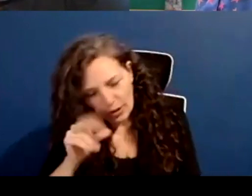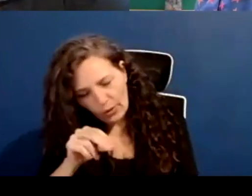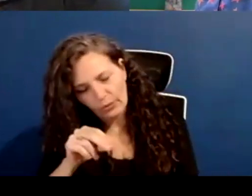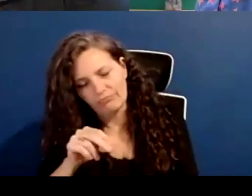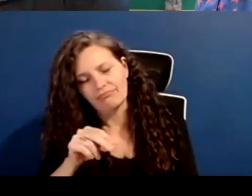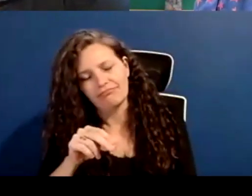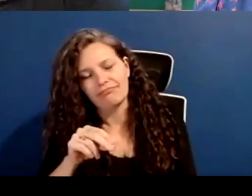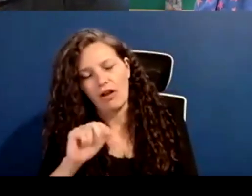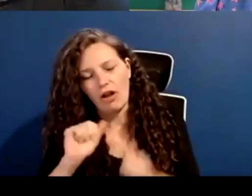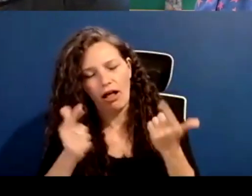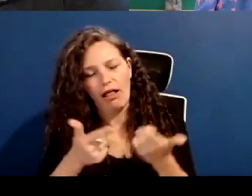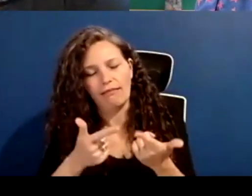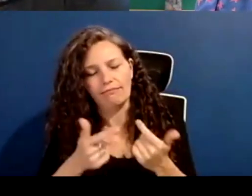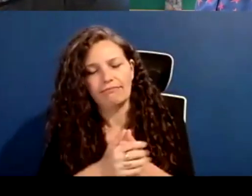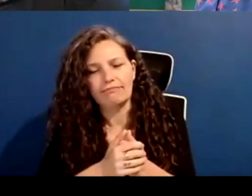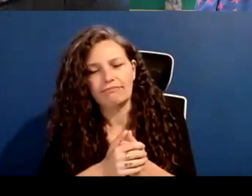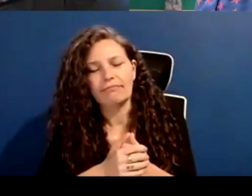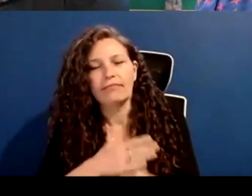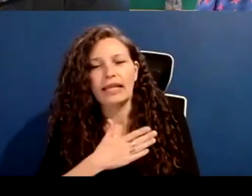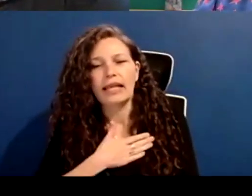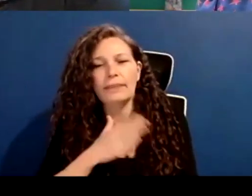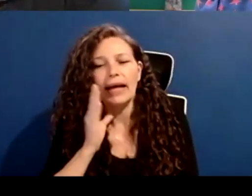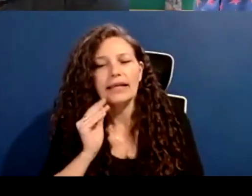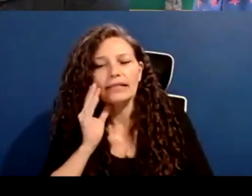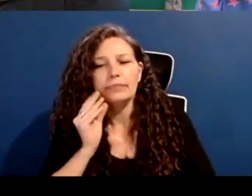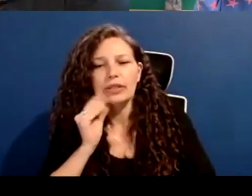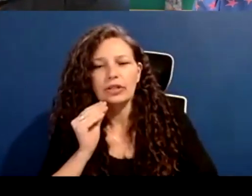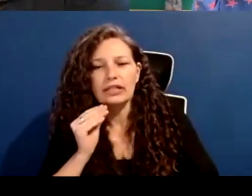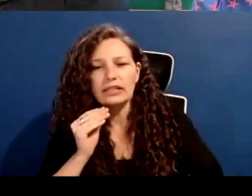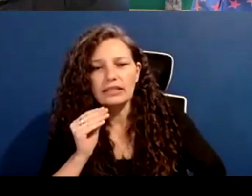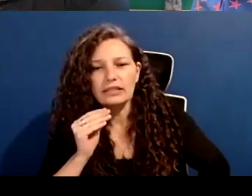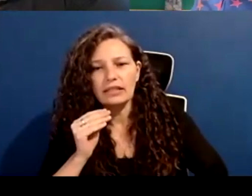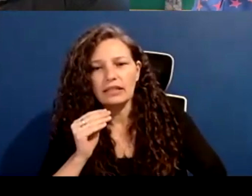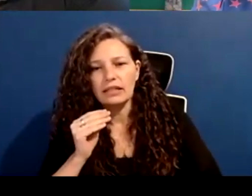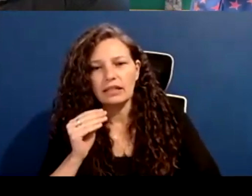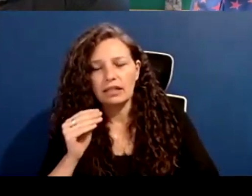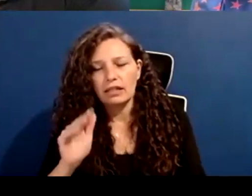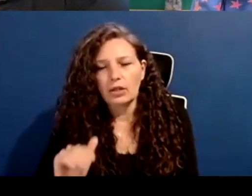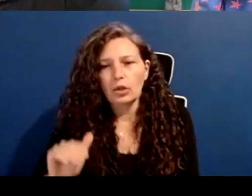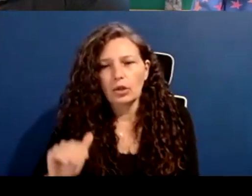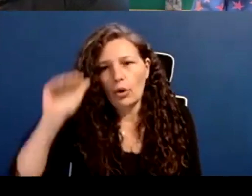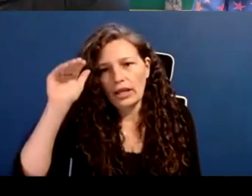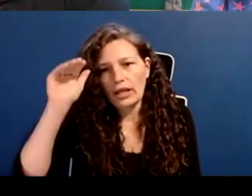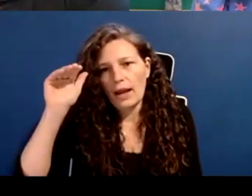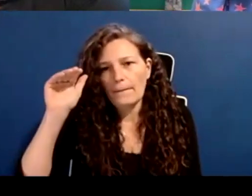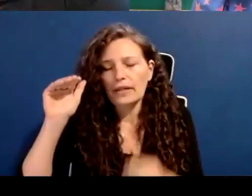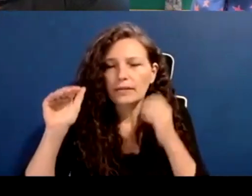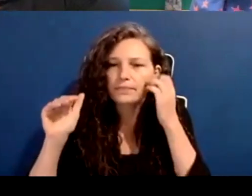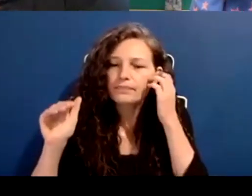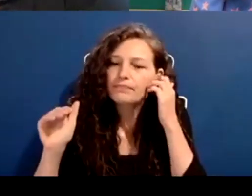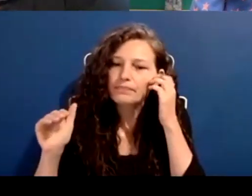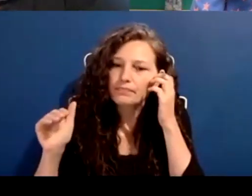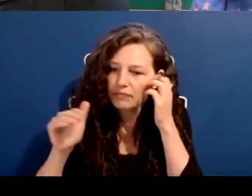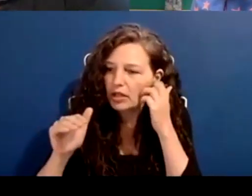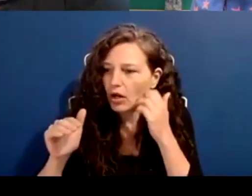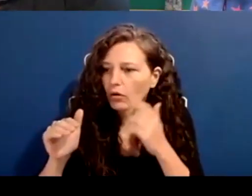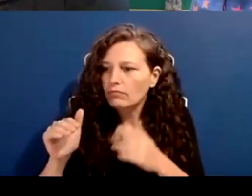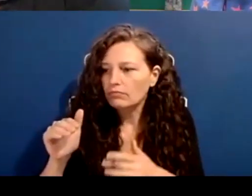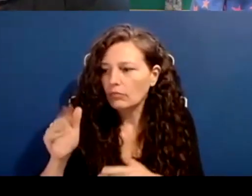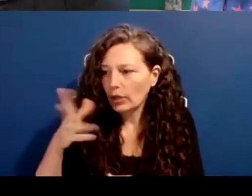often growing up in and around church as a disabled kid and then now